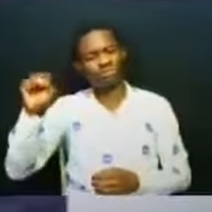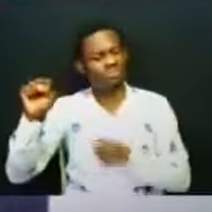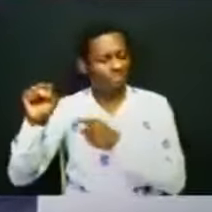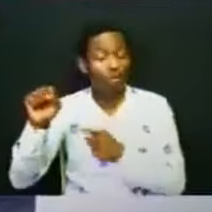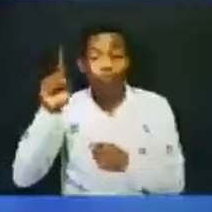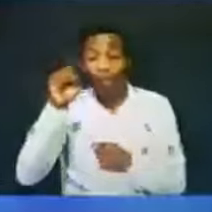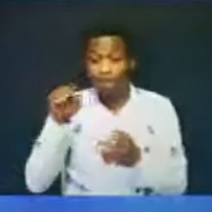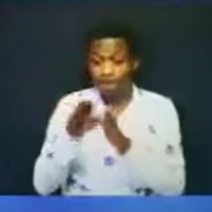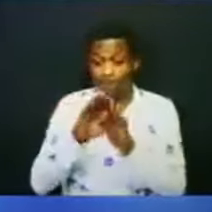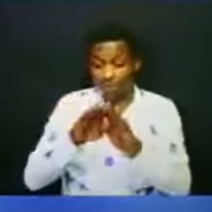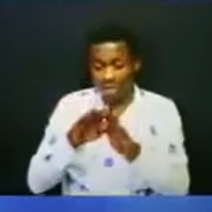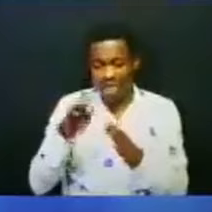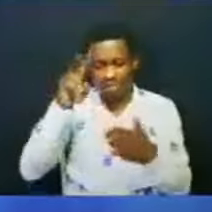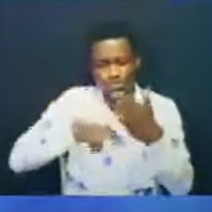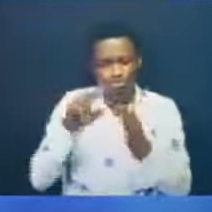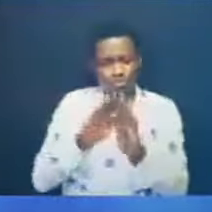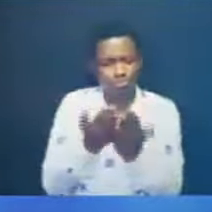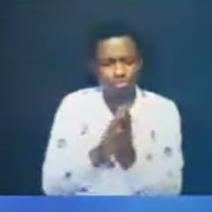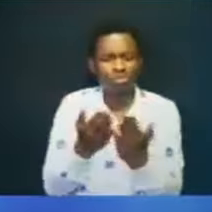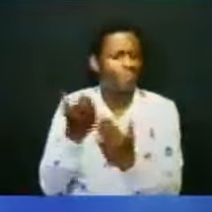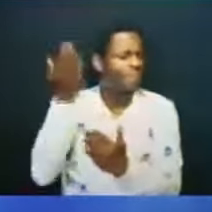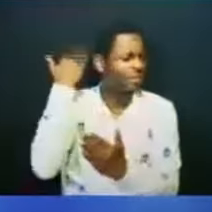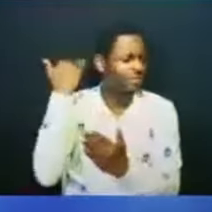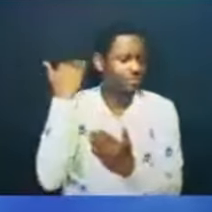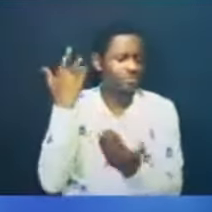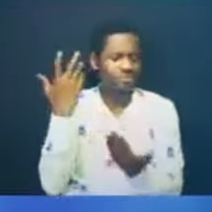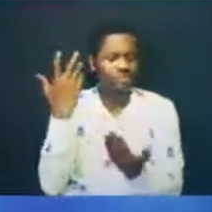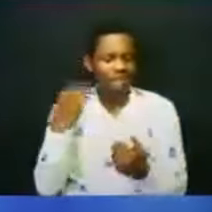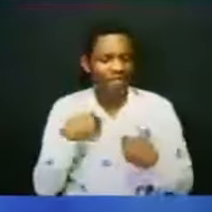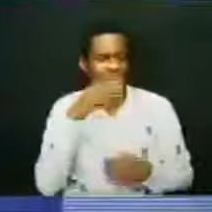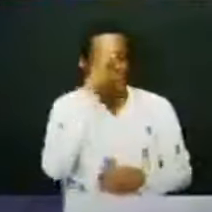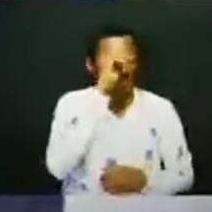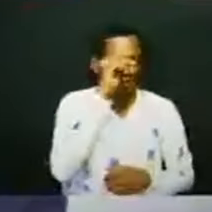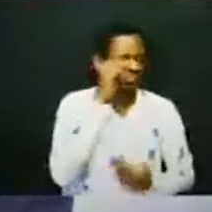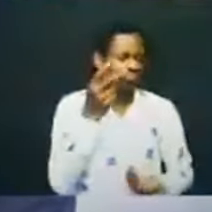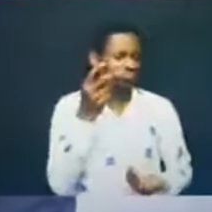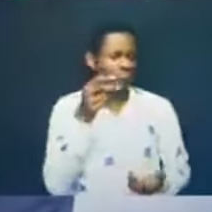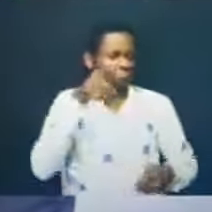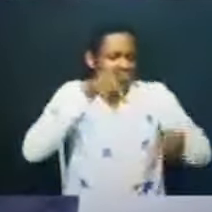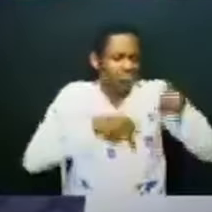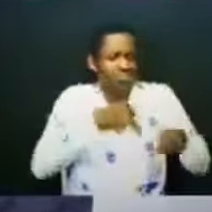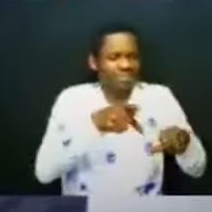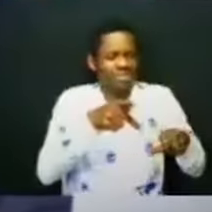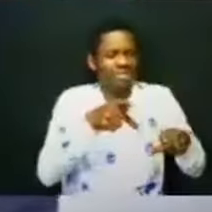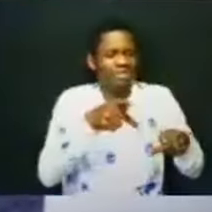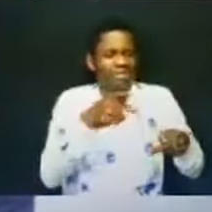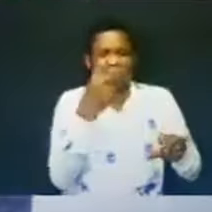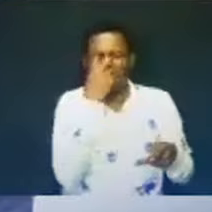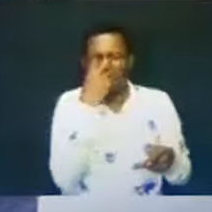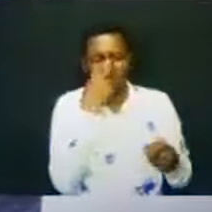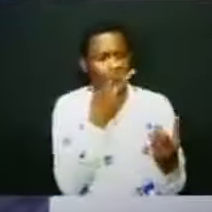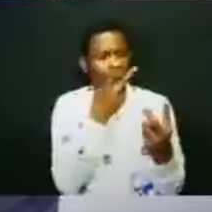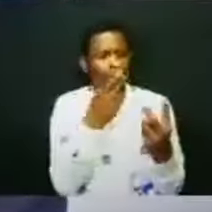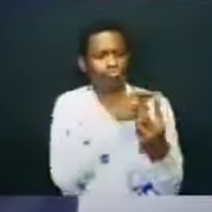There was this man who was lame on the two legs and then also blind. Now you woke up one